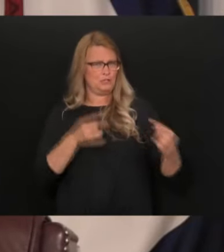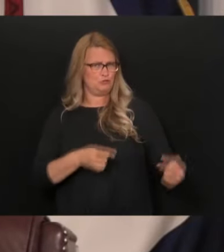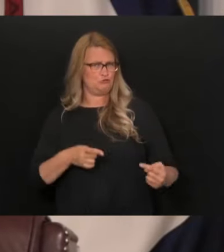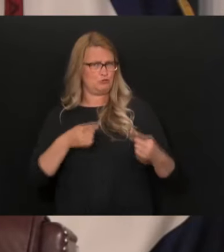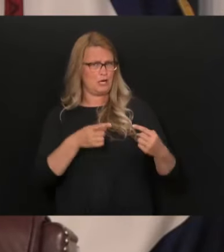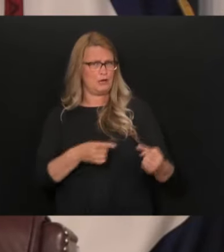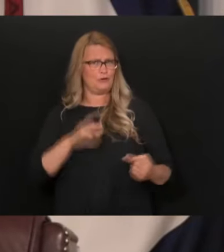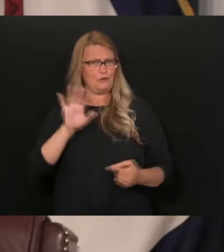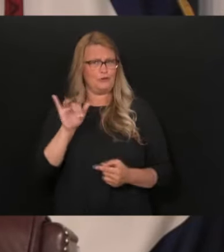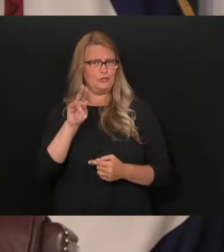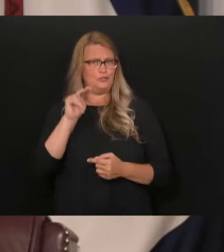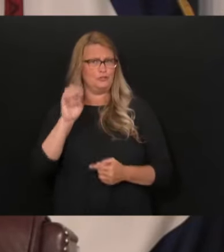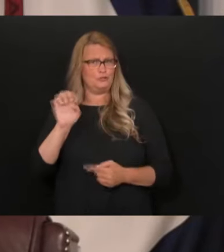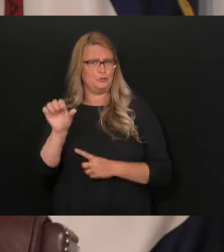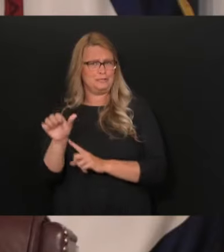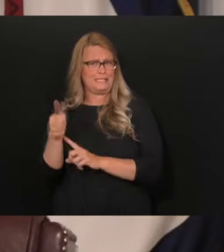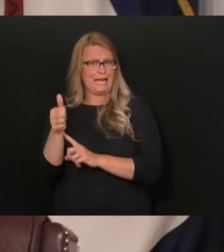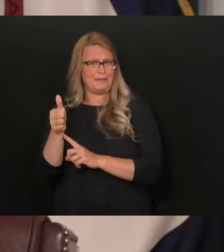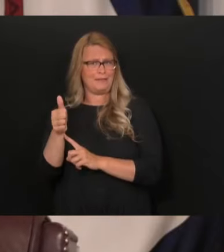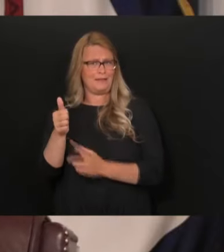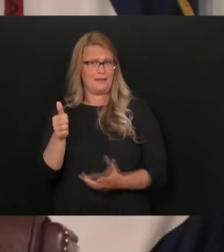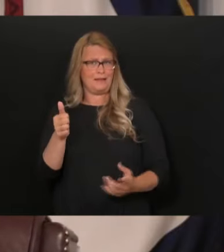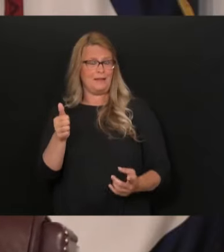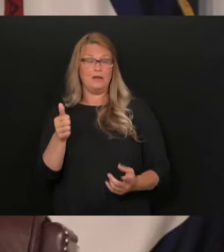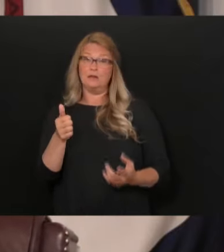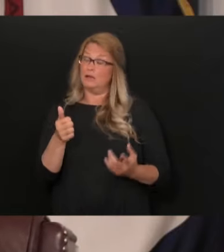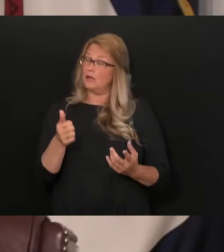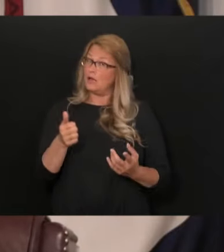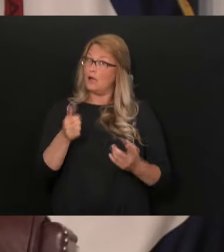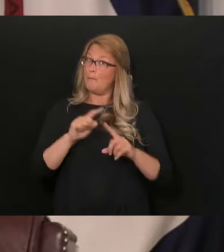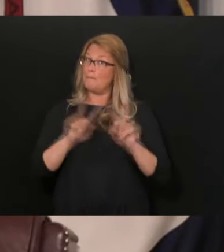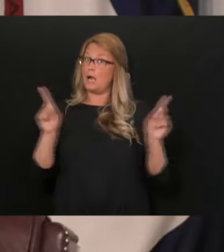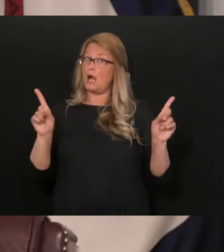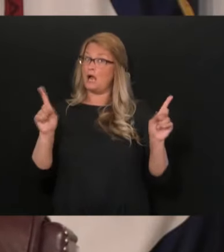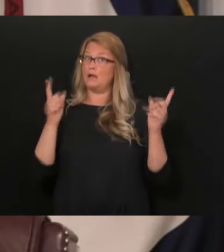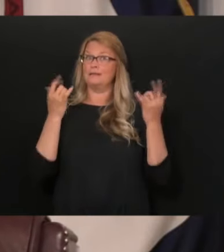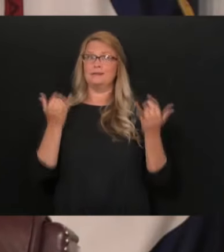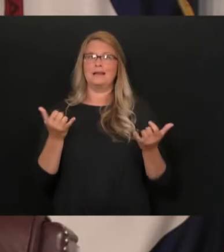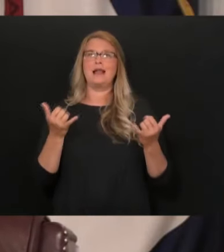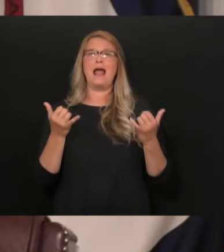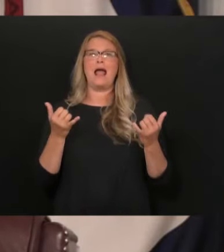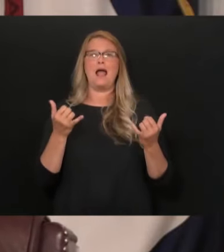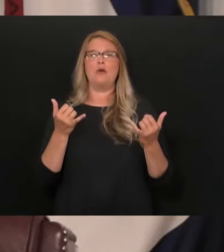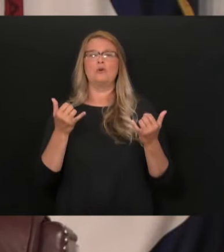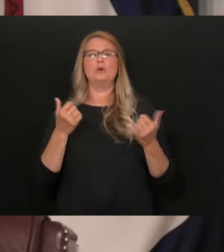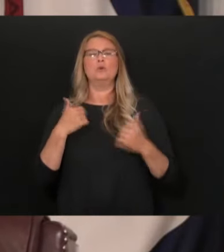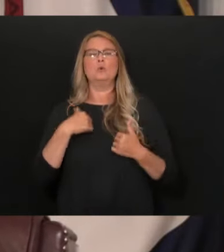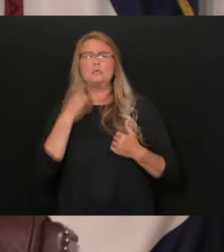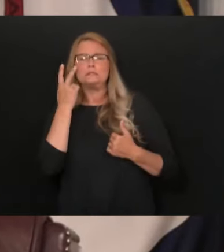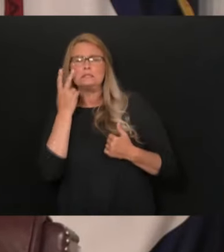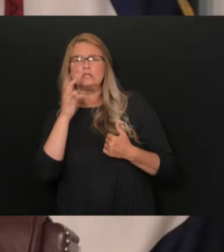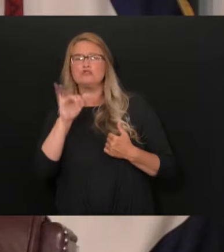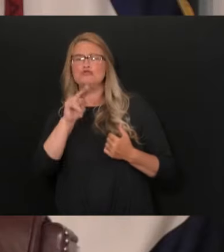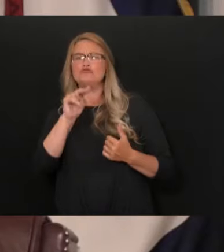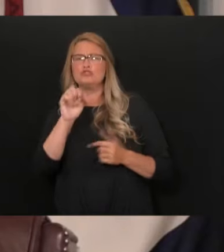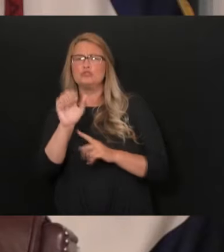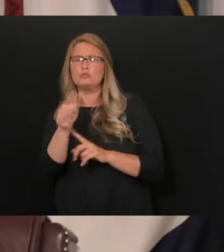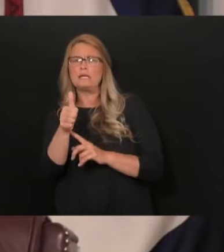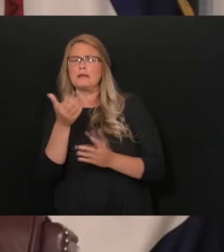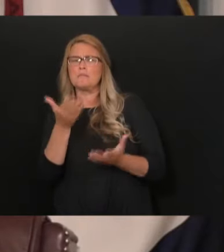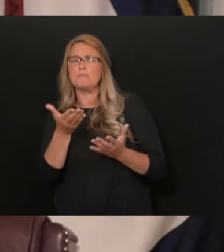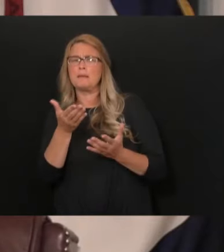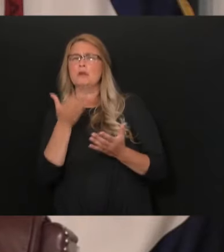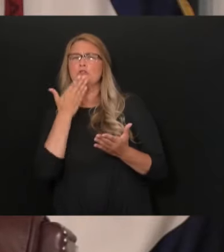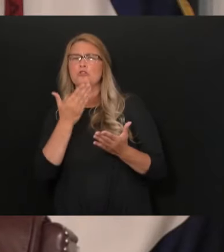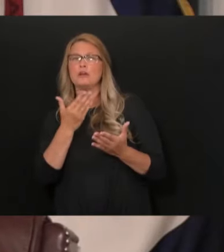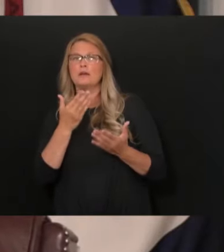June the 10th. And then we realized, okay, we're good to June the 10th. We can get to June the 15th.